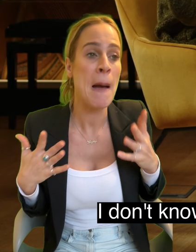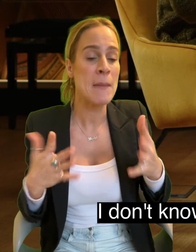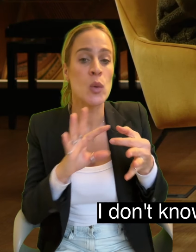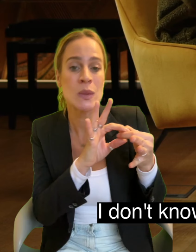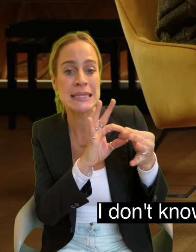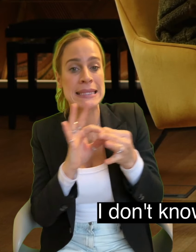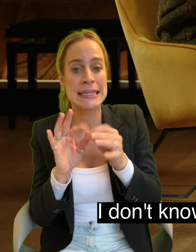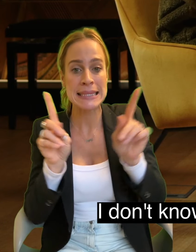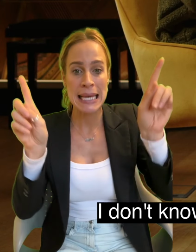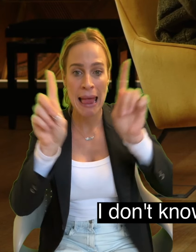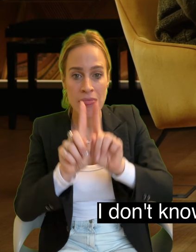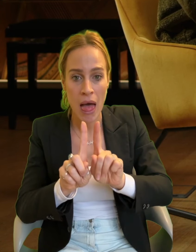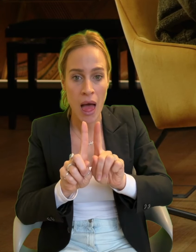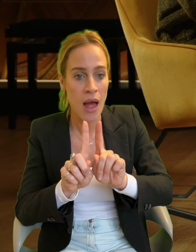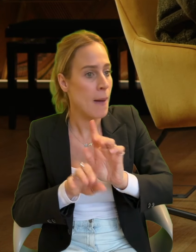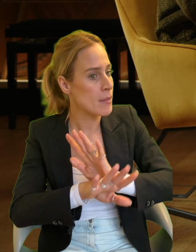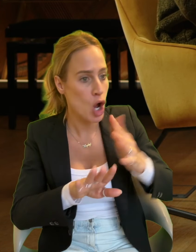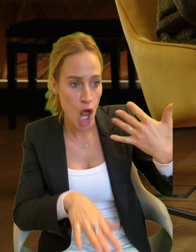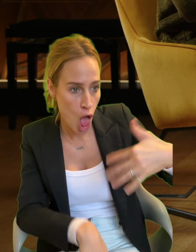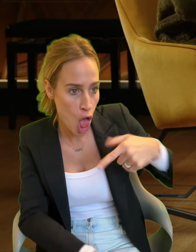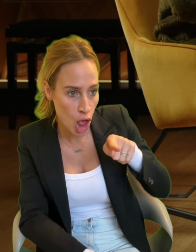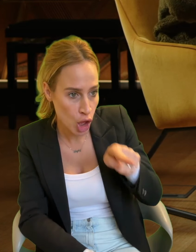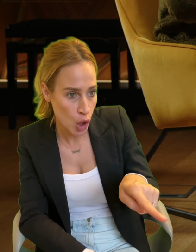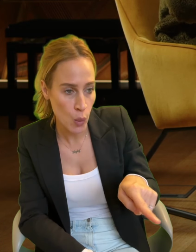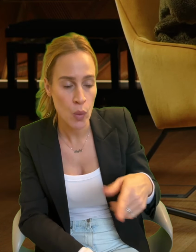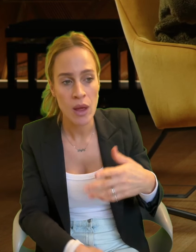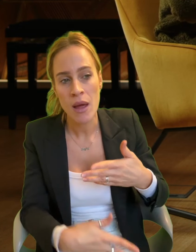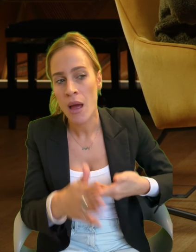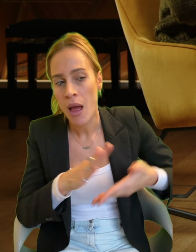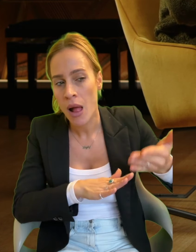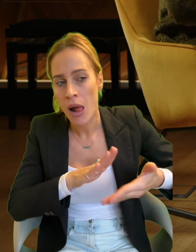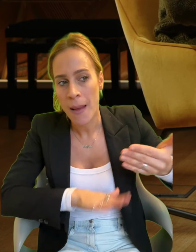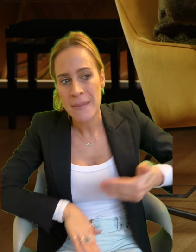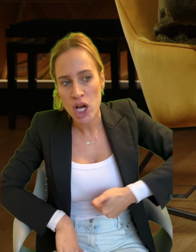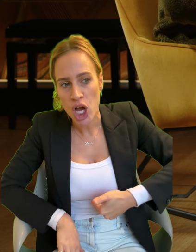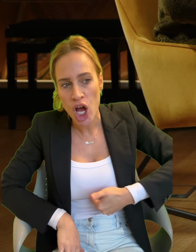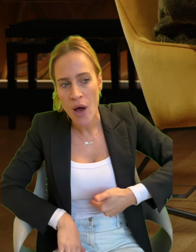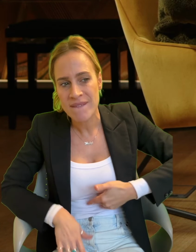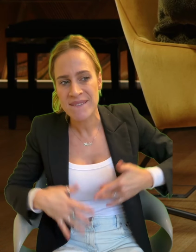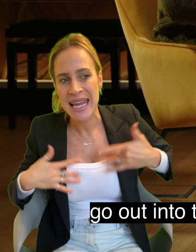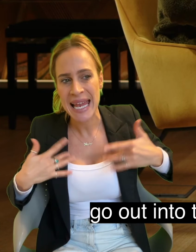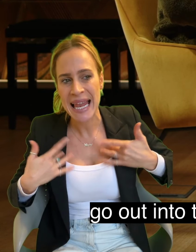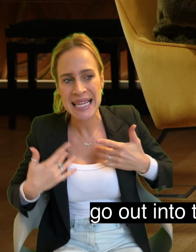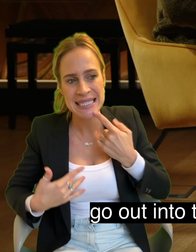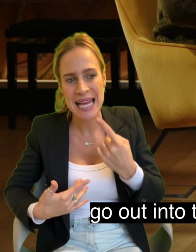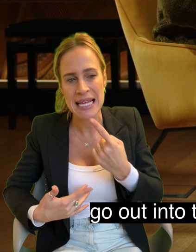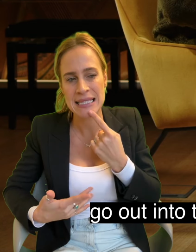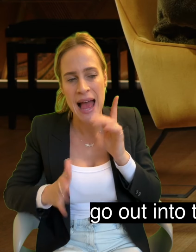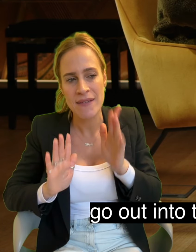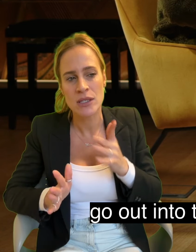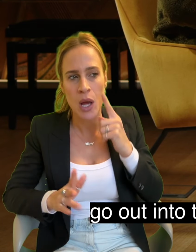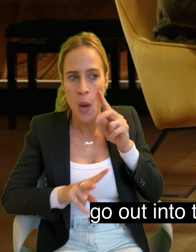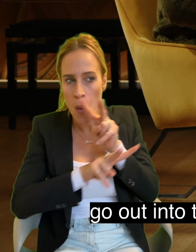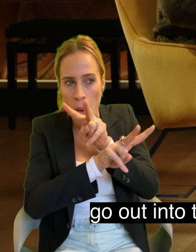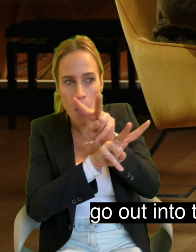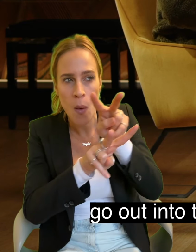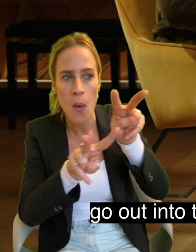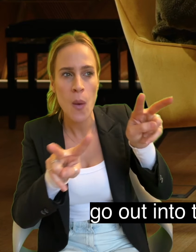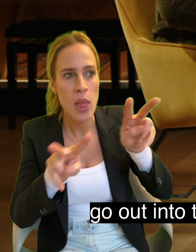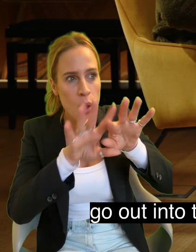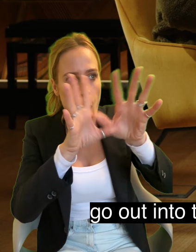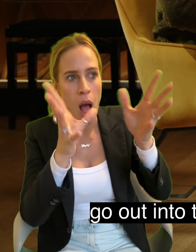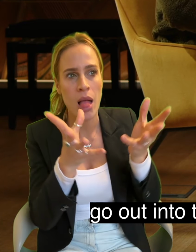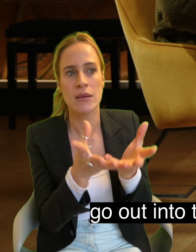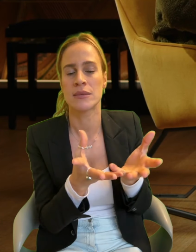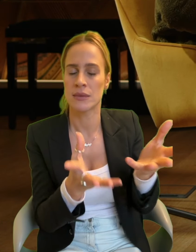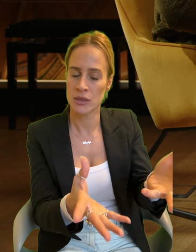together. I'm not going to hurt you. And my gut feeling says, let's go out into the world and see what you can do in the world